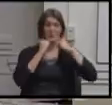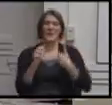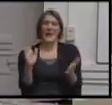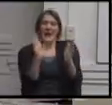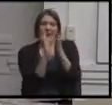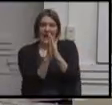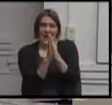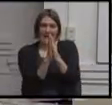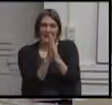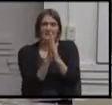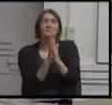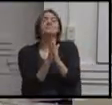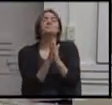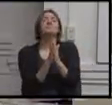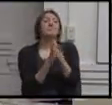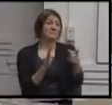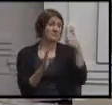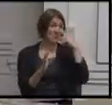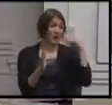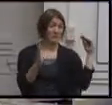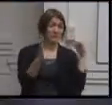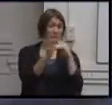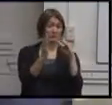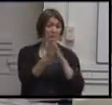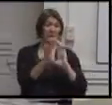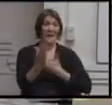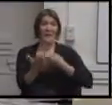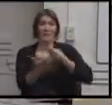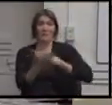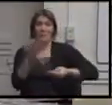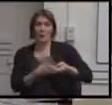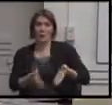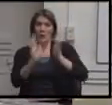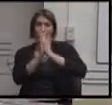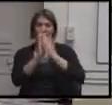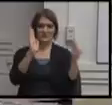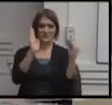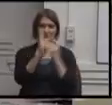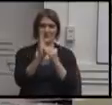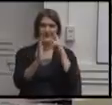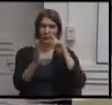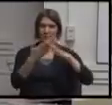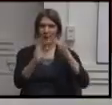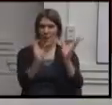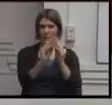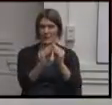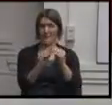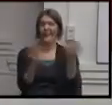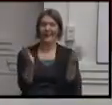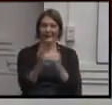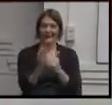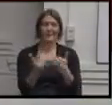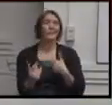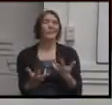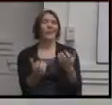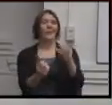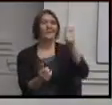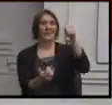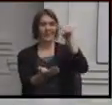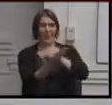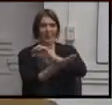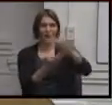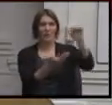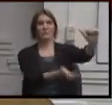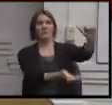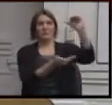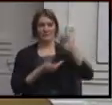our annual funding request on the March representative town meeting warning. And this year, we're asking again for a $10,000 appropriation